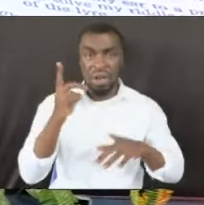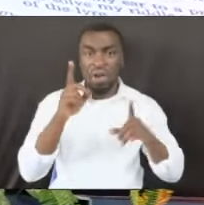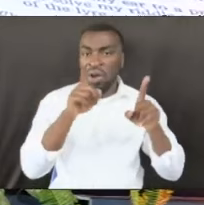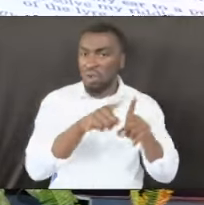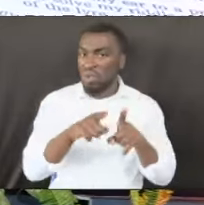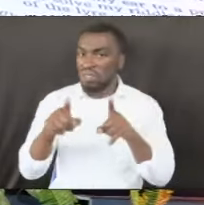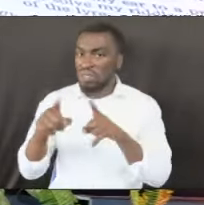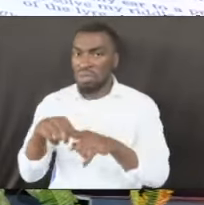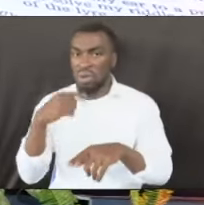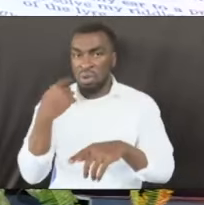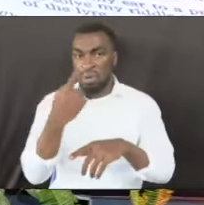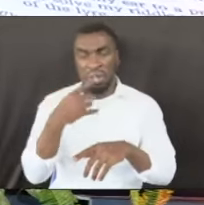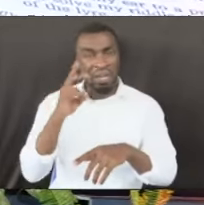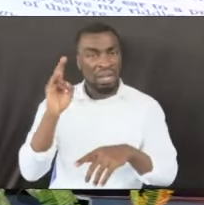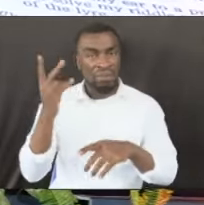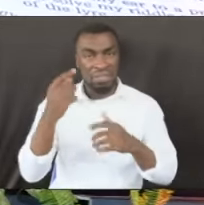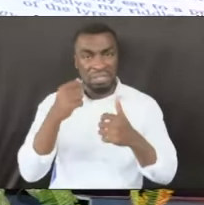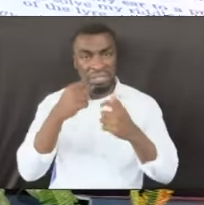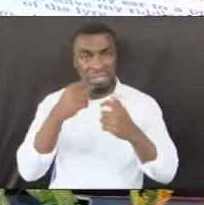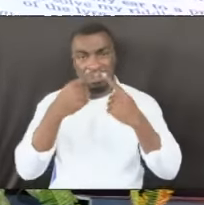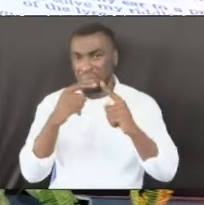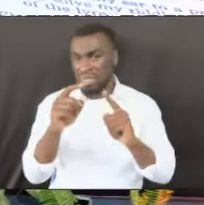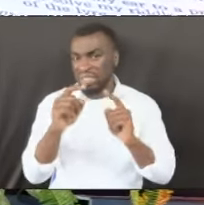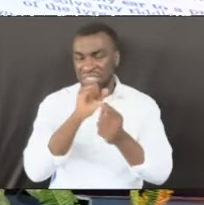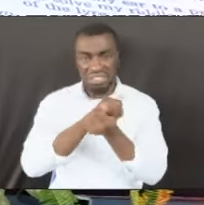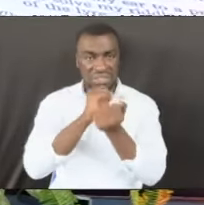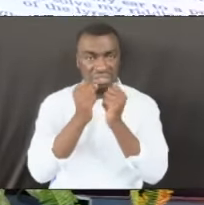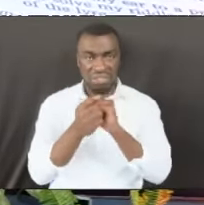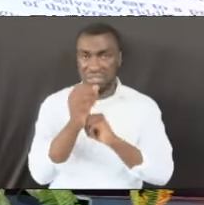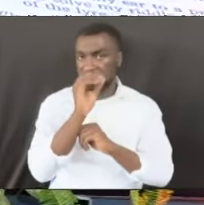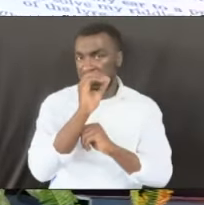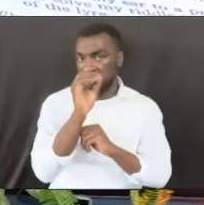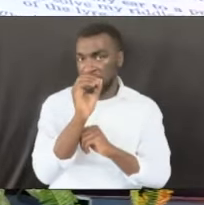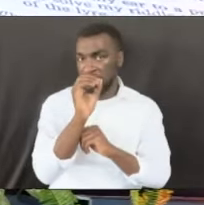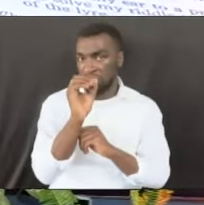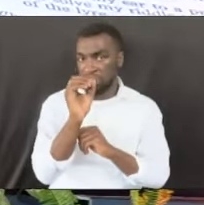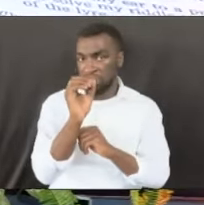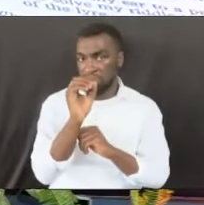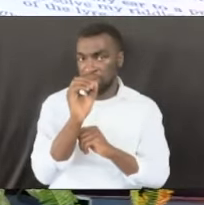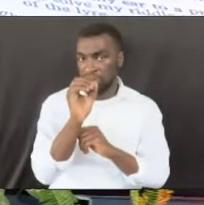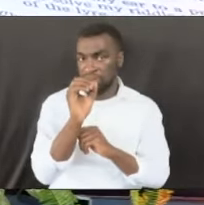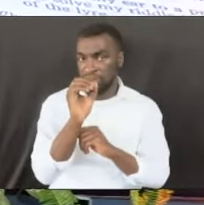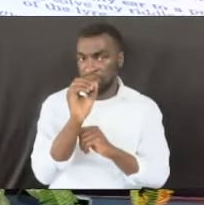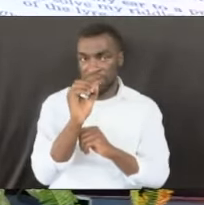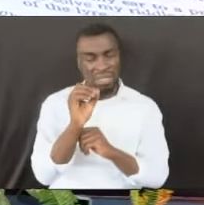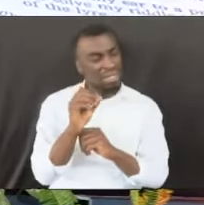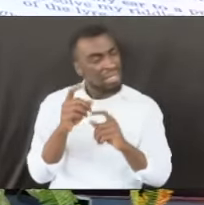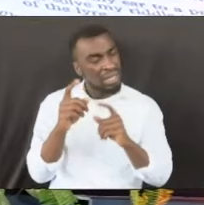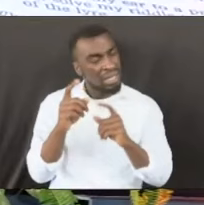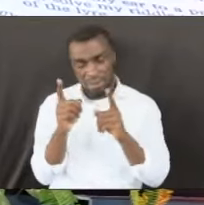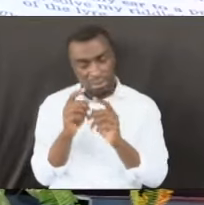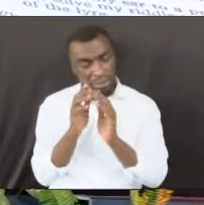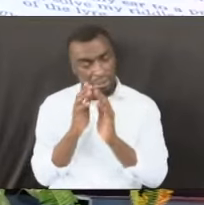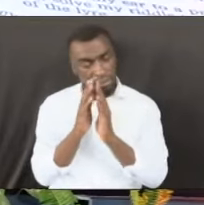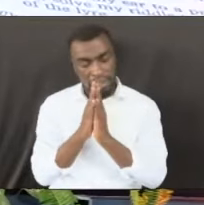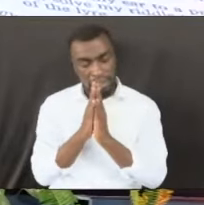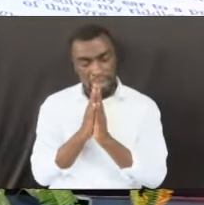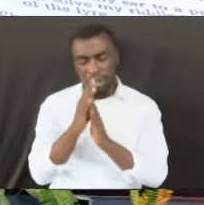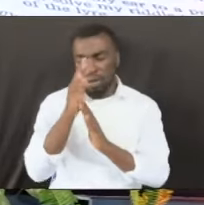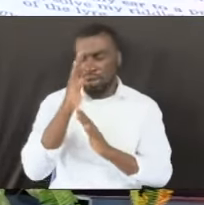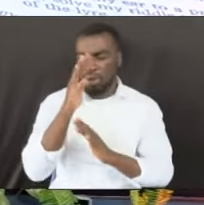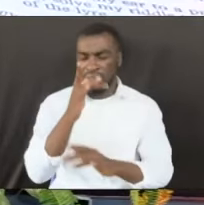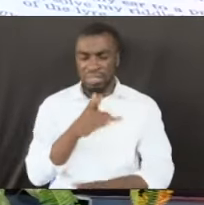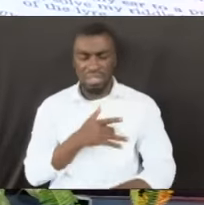backslidden, and you are praying that God may touch them. Not a long prayer, just say, God, touch so-and-so. Work a miracle in